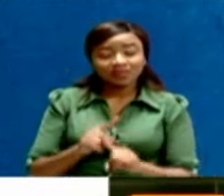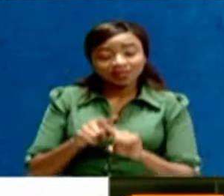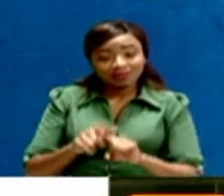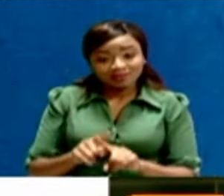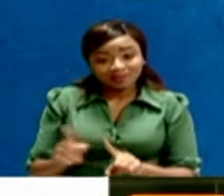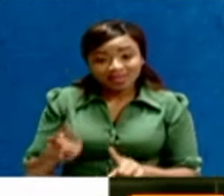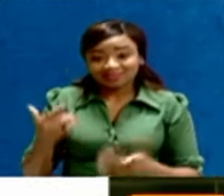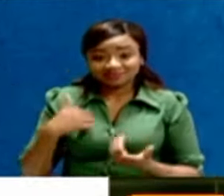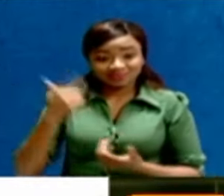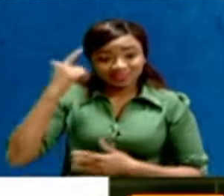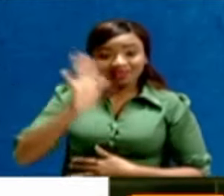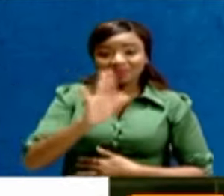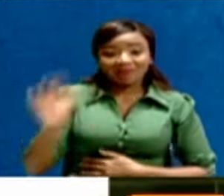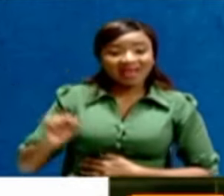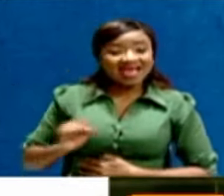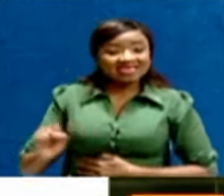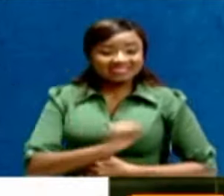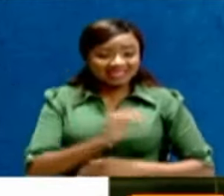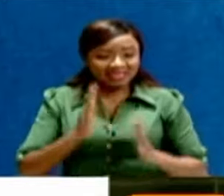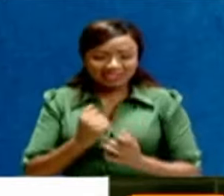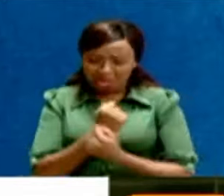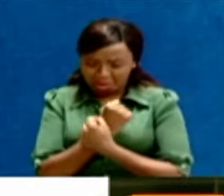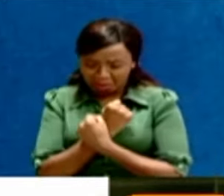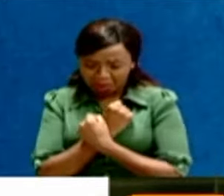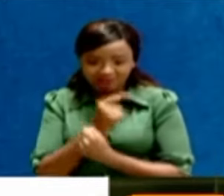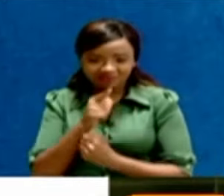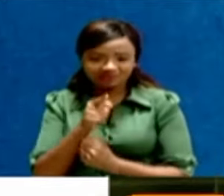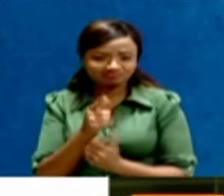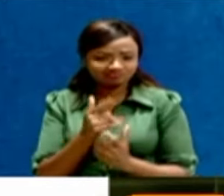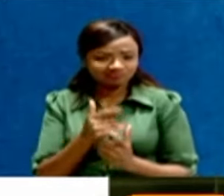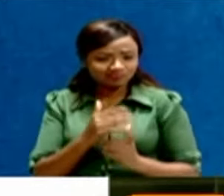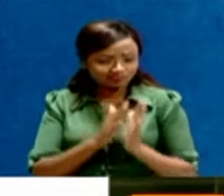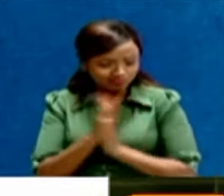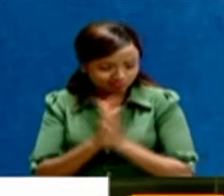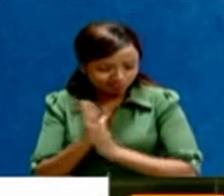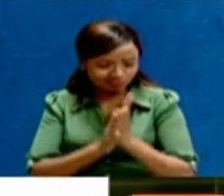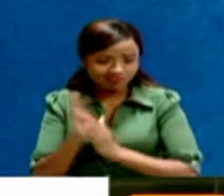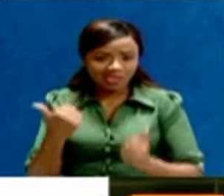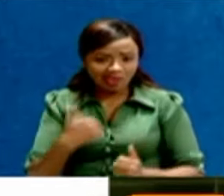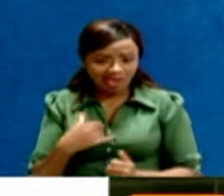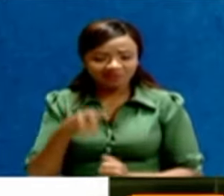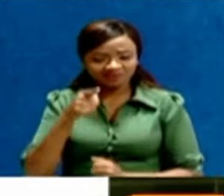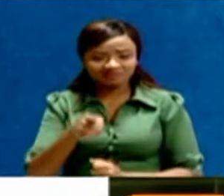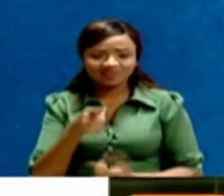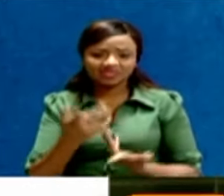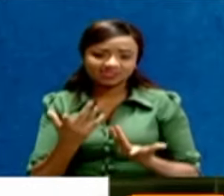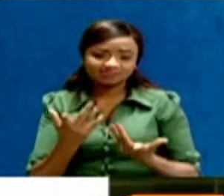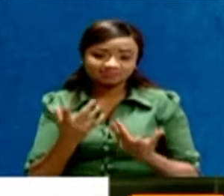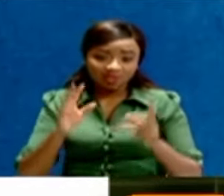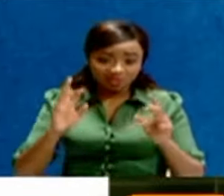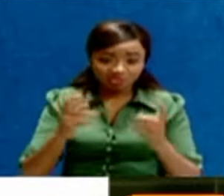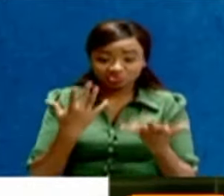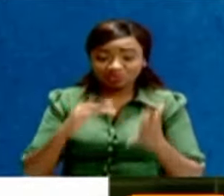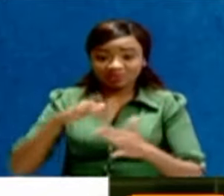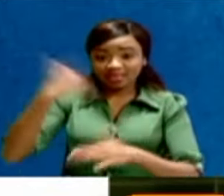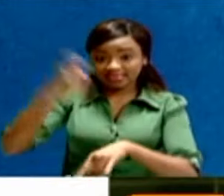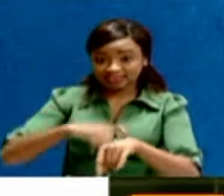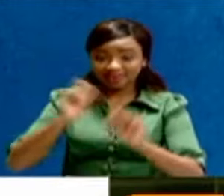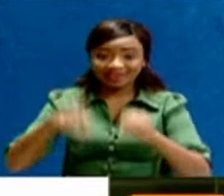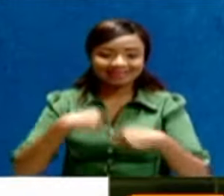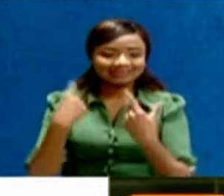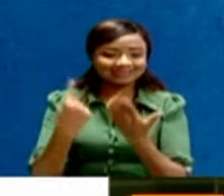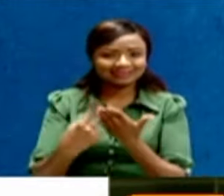guess senators have a lot of passion for the matter, and therefore maybe next time we shall consider scheduling the business